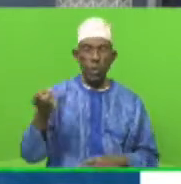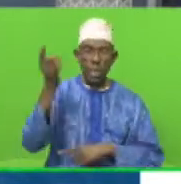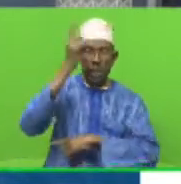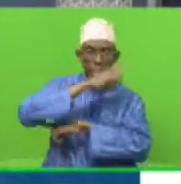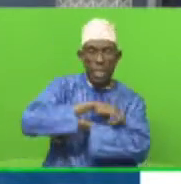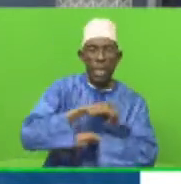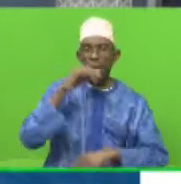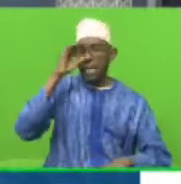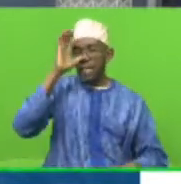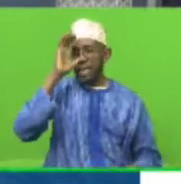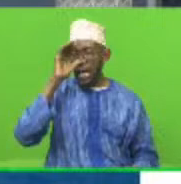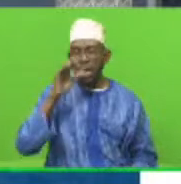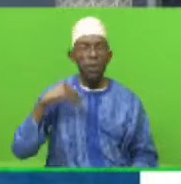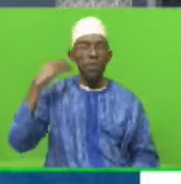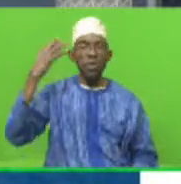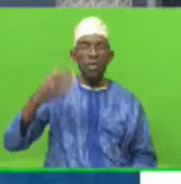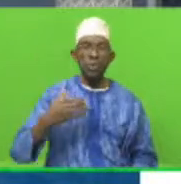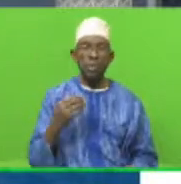they are lying.